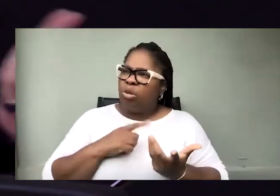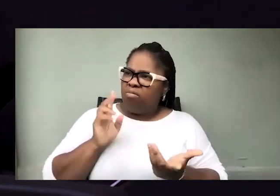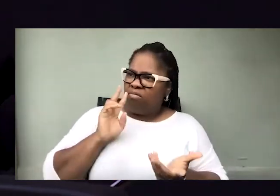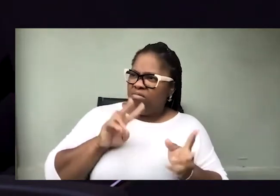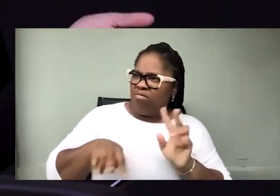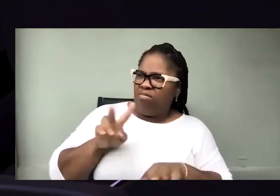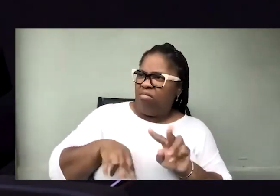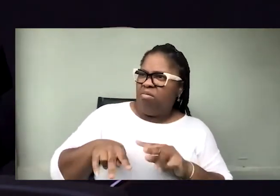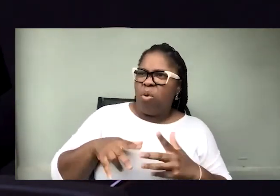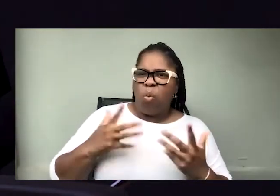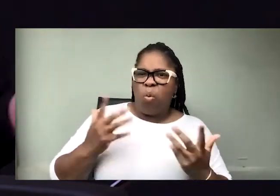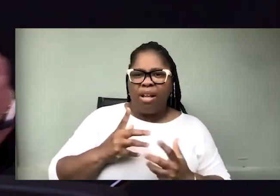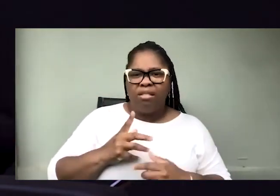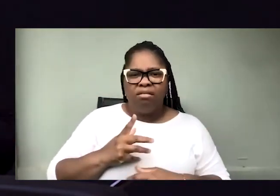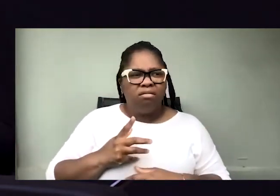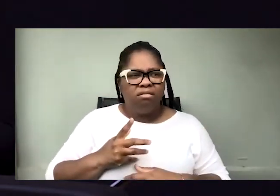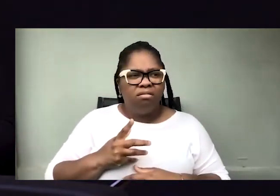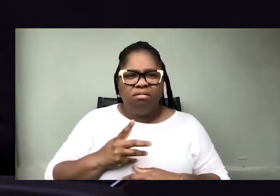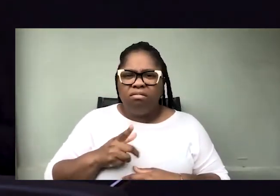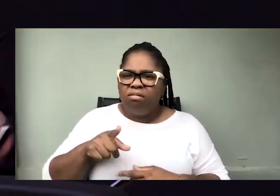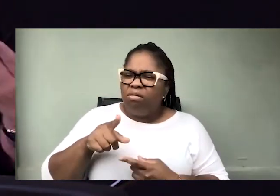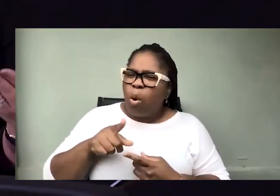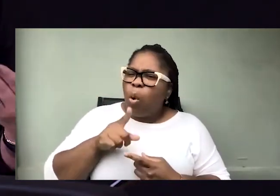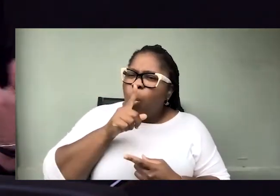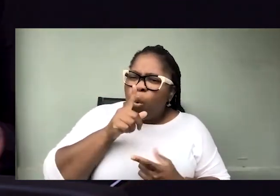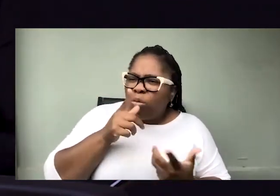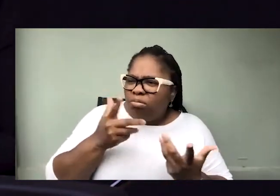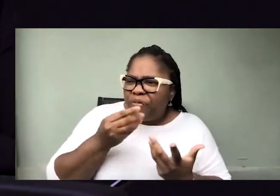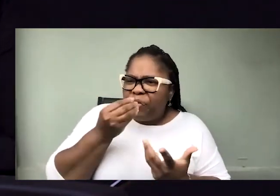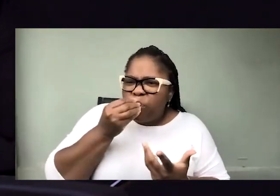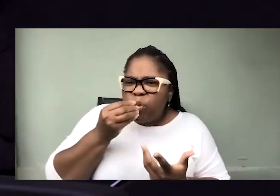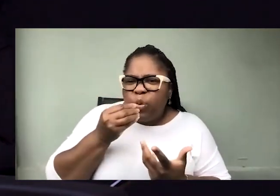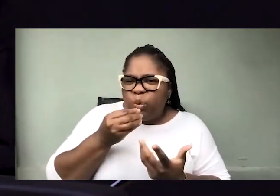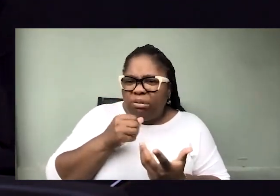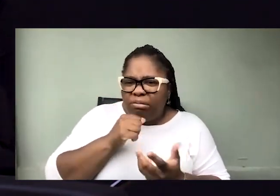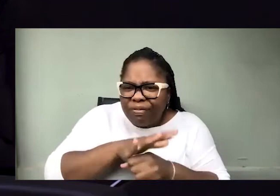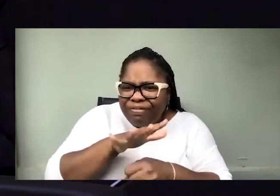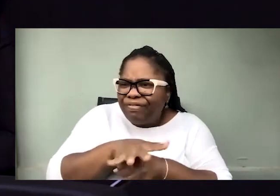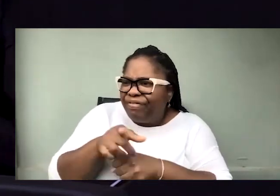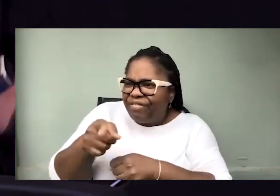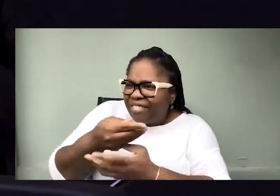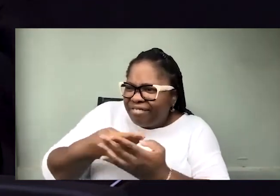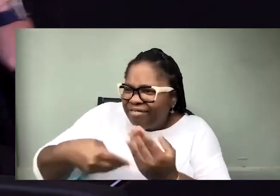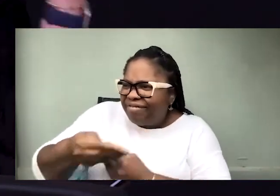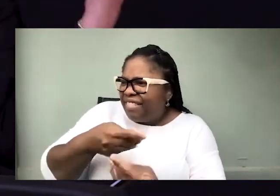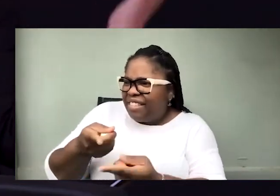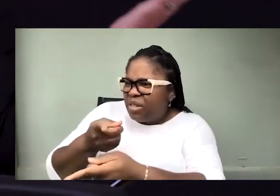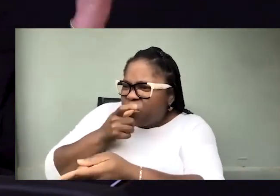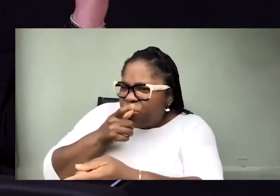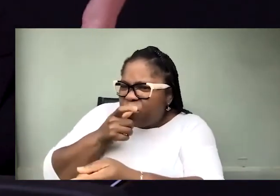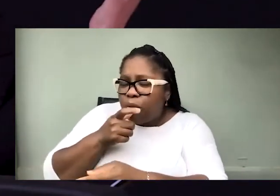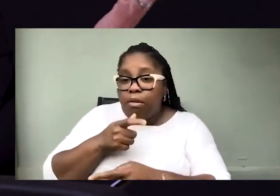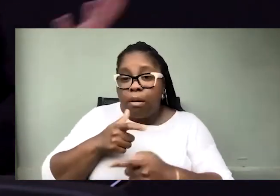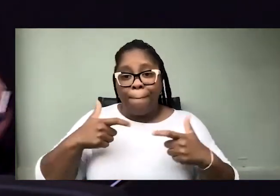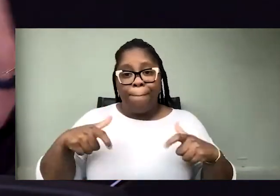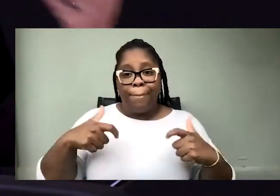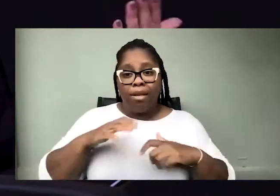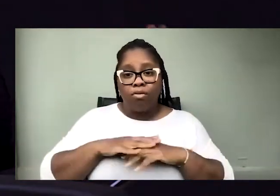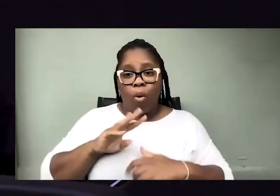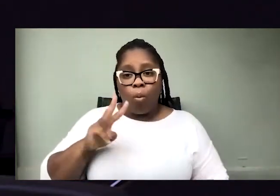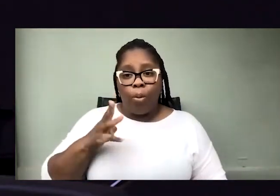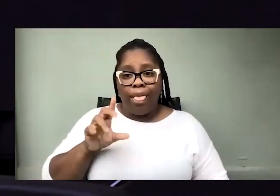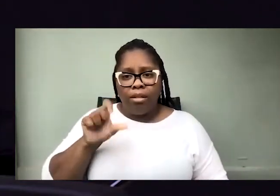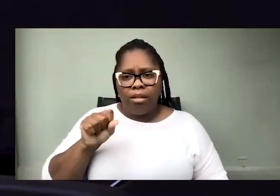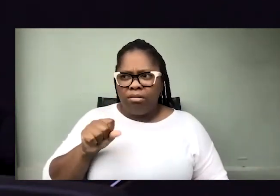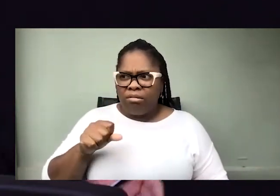well, what is the true need with food insecurity? I know we've had a lot of conversations with Meals on Wheels, and exponentially, they've had to do so